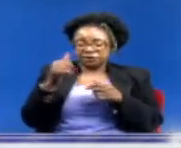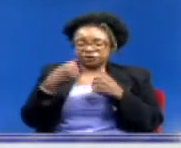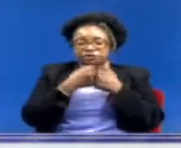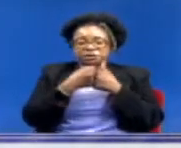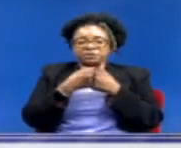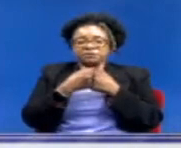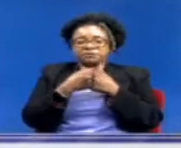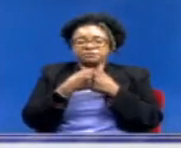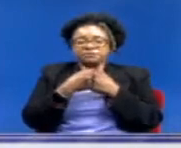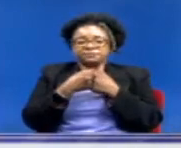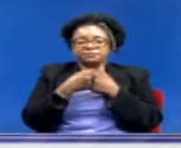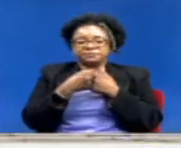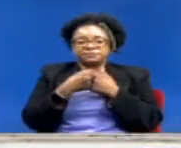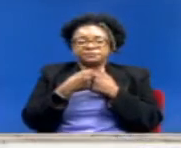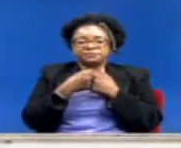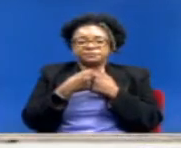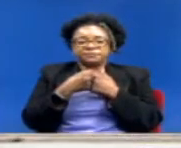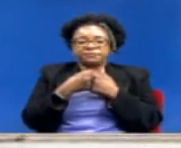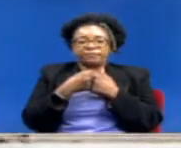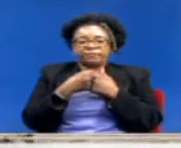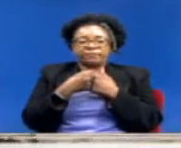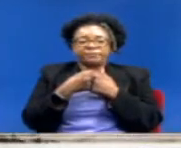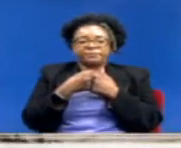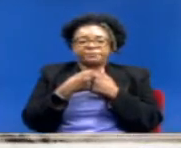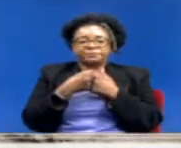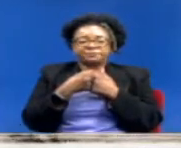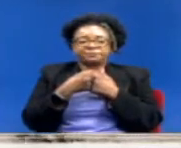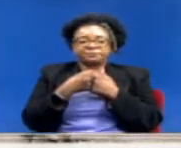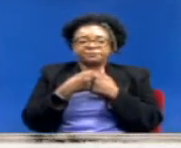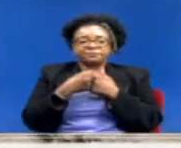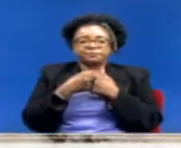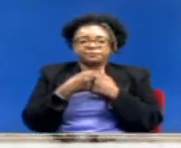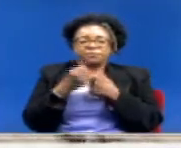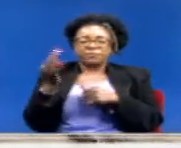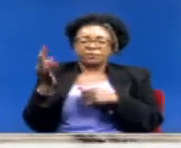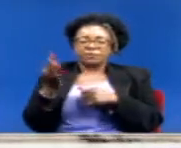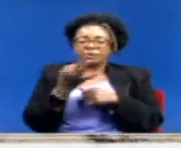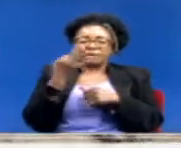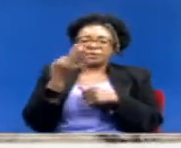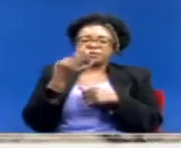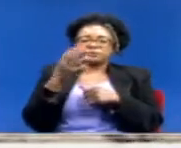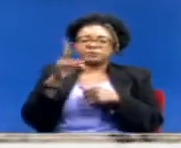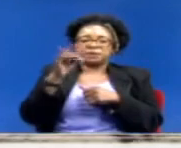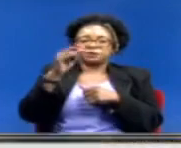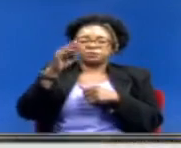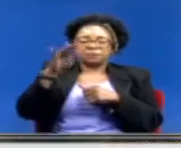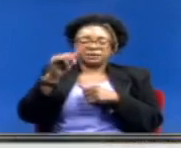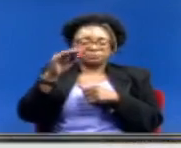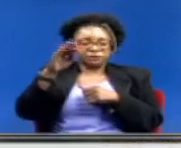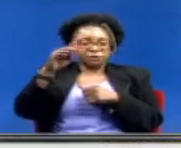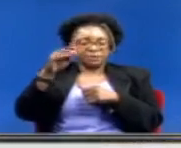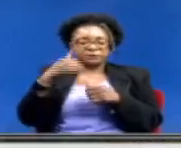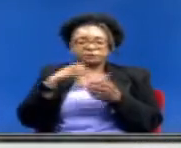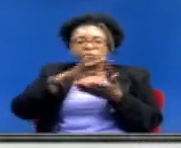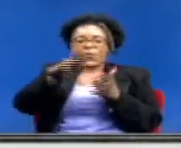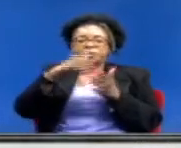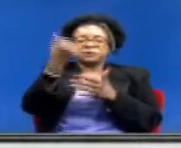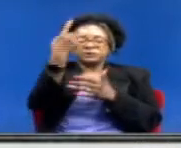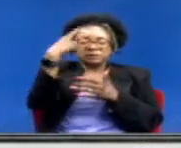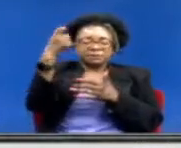Africa. For close to a year and a half, the trio of Sebastian Alvarez, Danny Roman and Vito Benassi had been dreaming about the